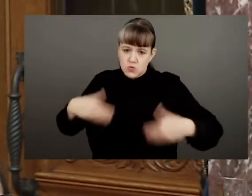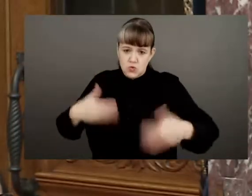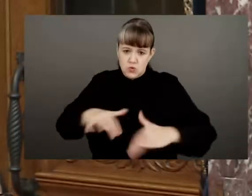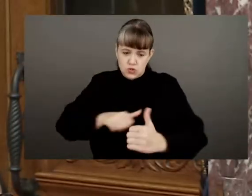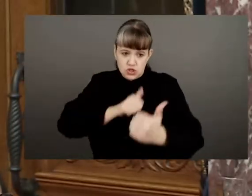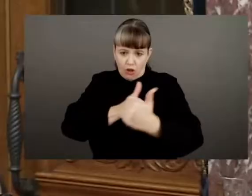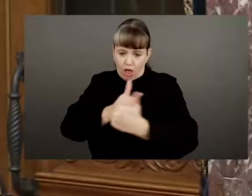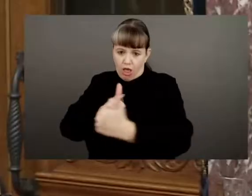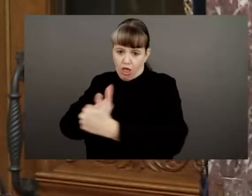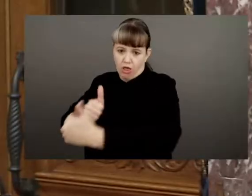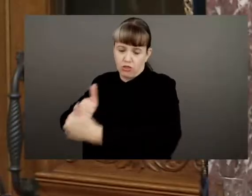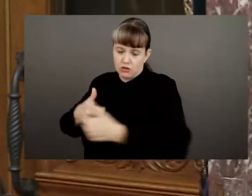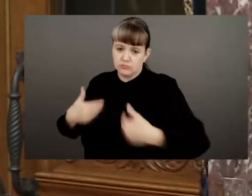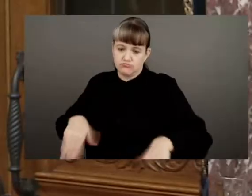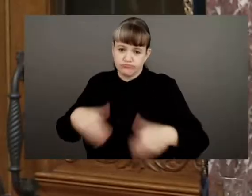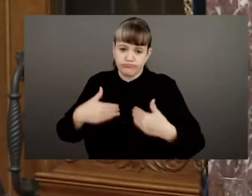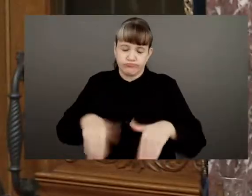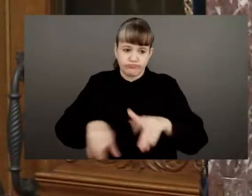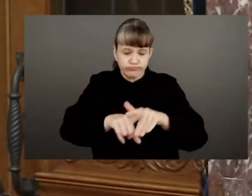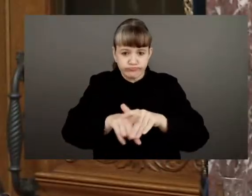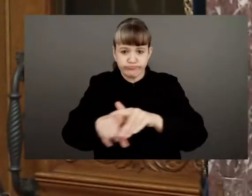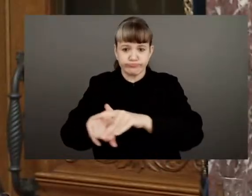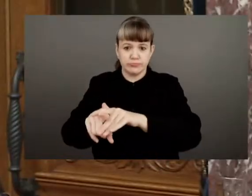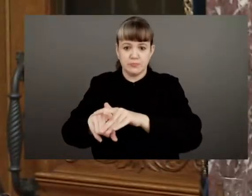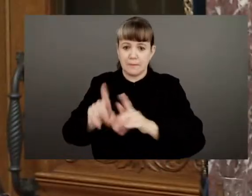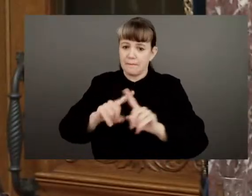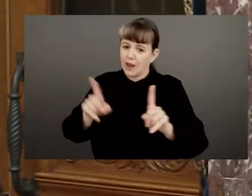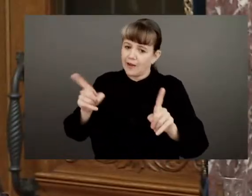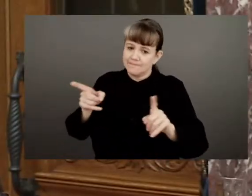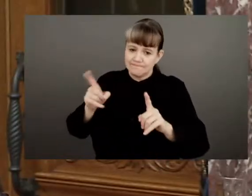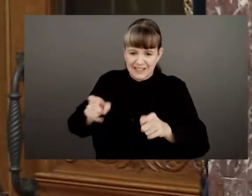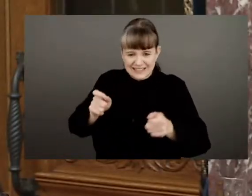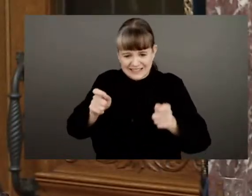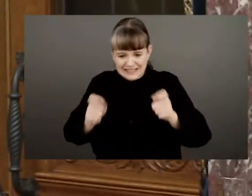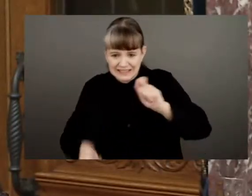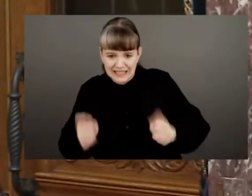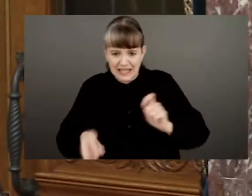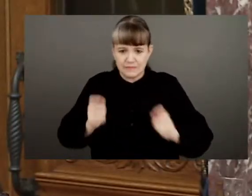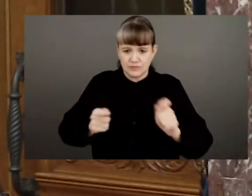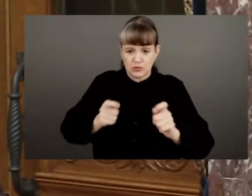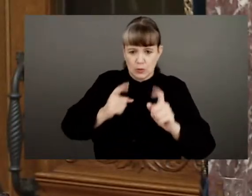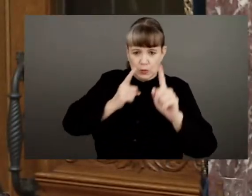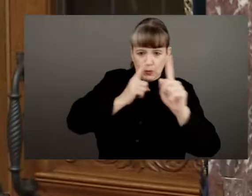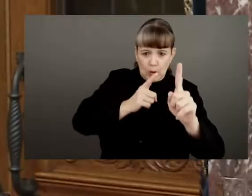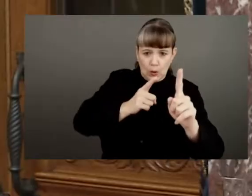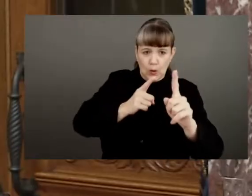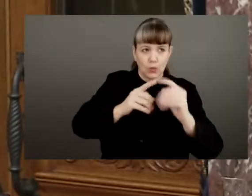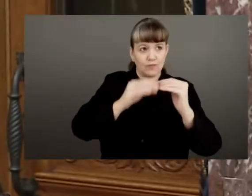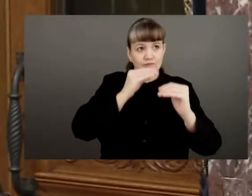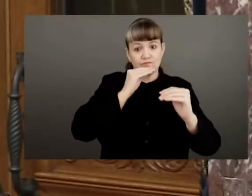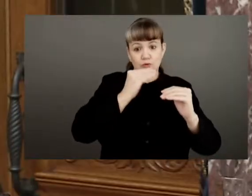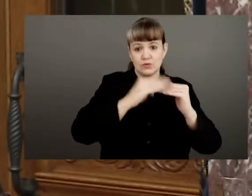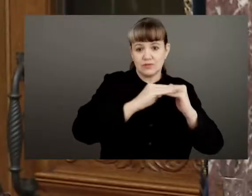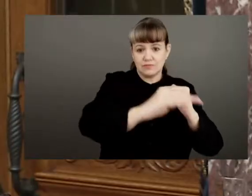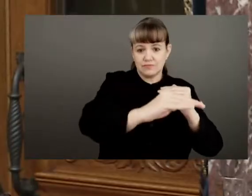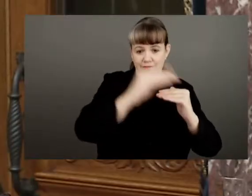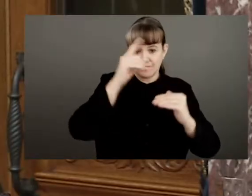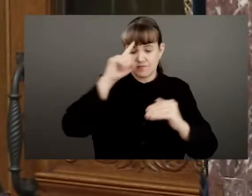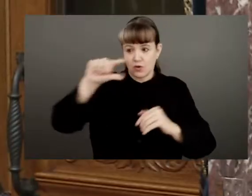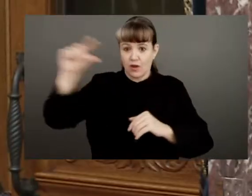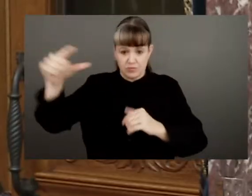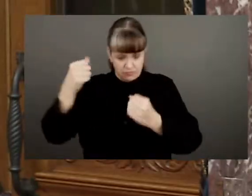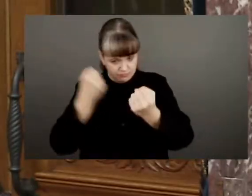sustainable food security. Our government stands firmly with you. We're all committed to supporting BC's agriculture sector so you